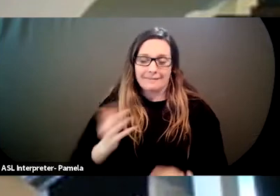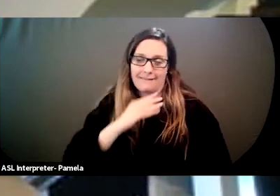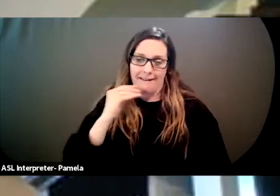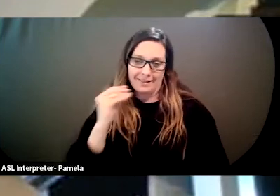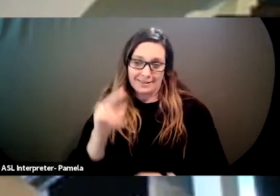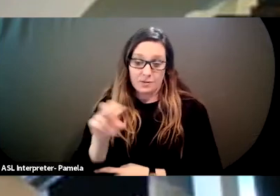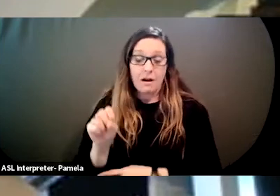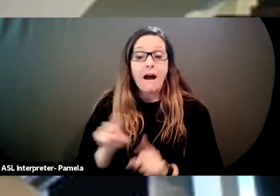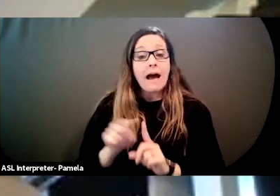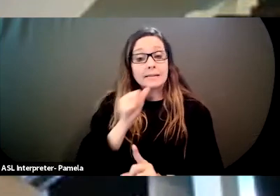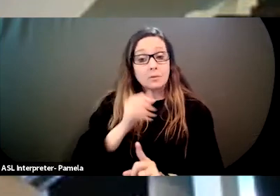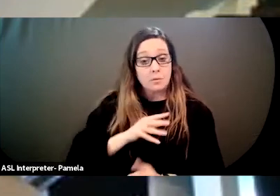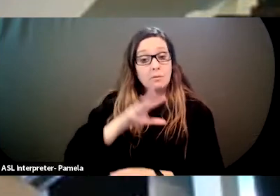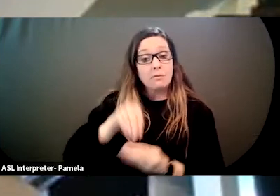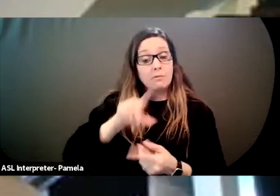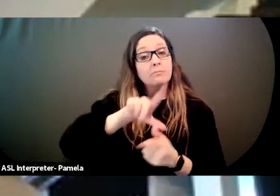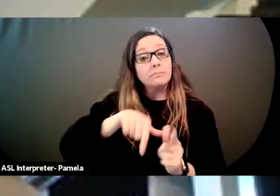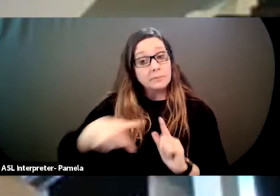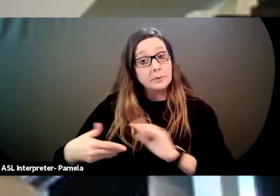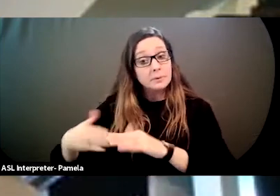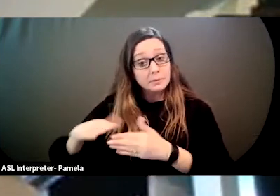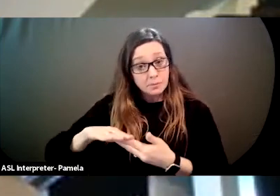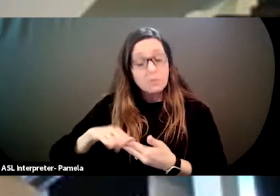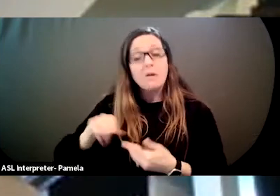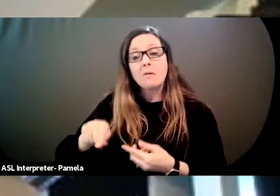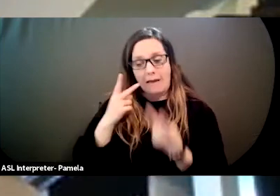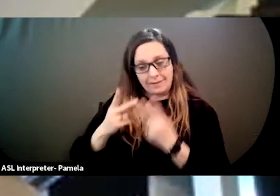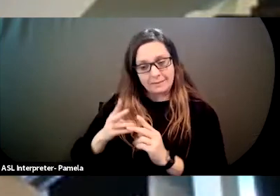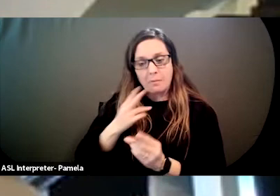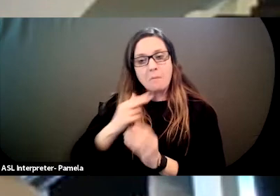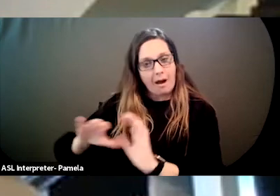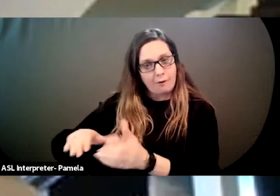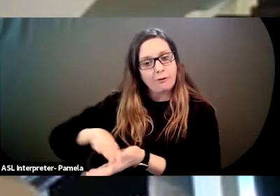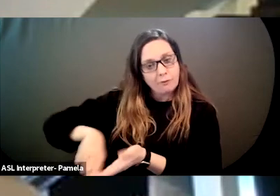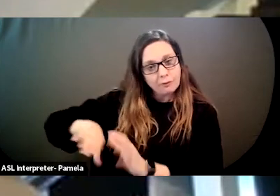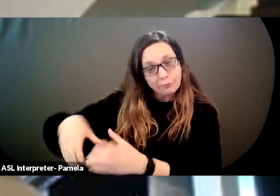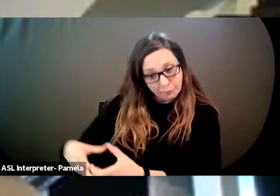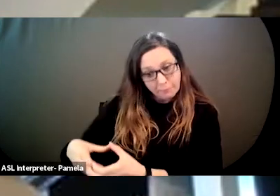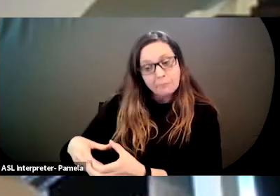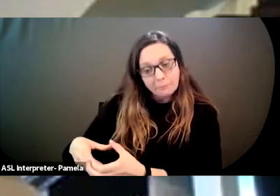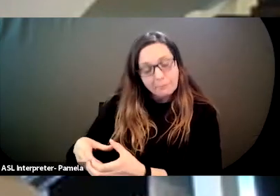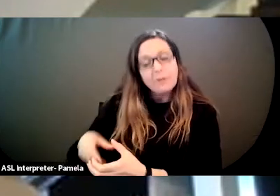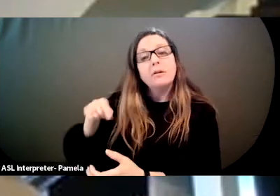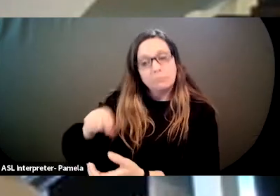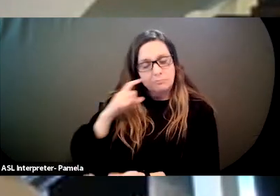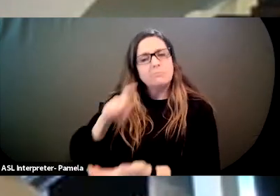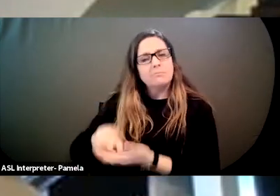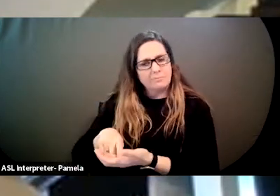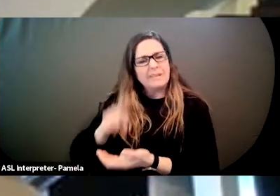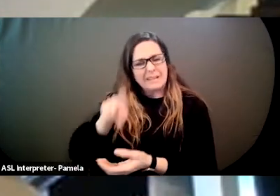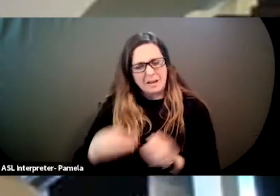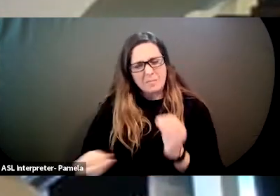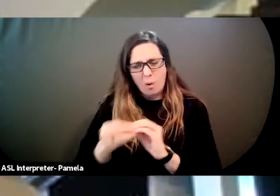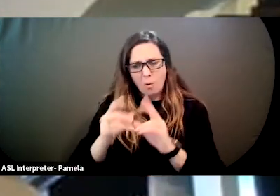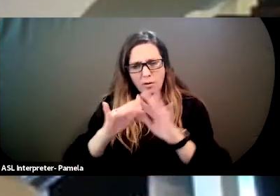As a woman who is part of the LGBT community and a visible minority, she recognizes that there is a growing need for inclusivity and research